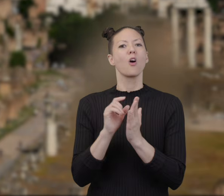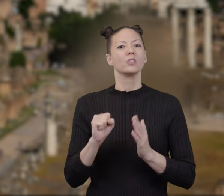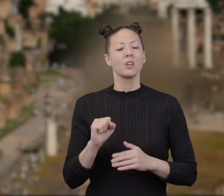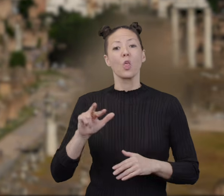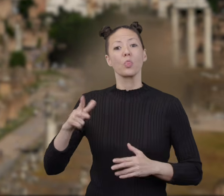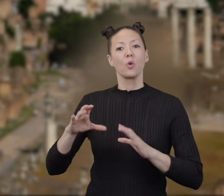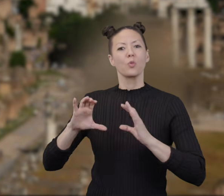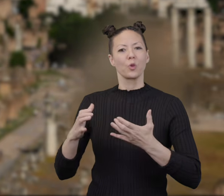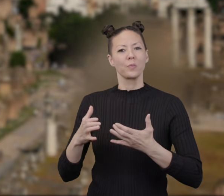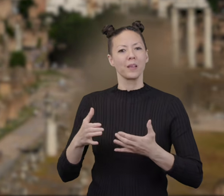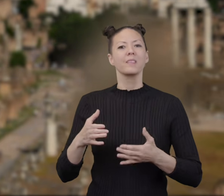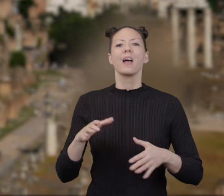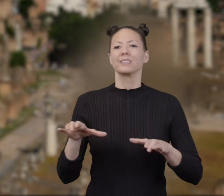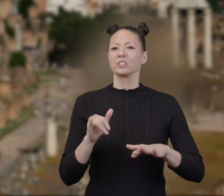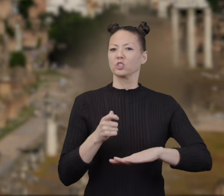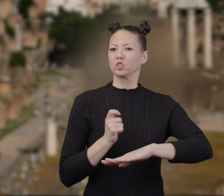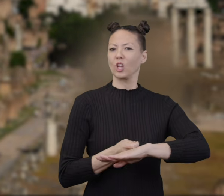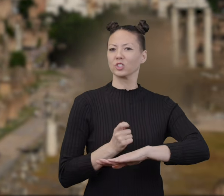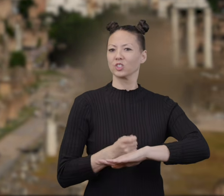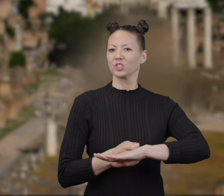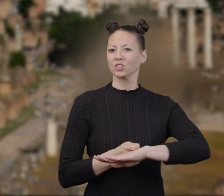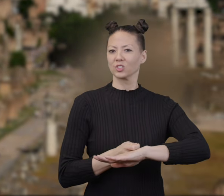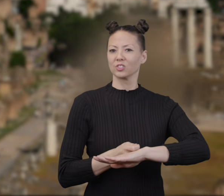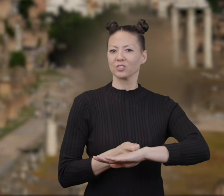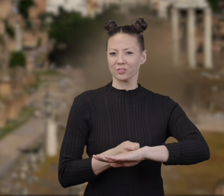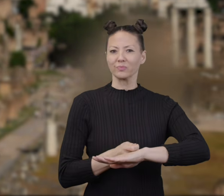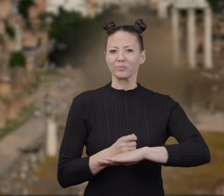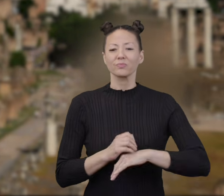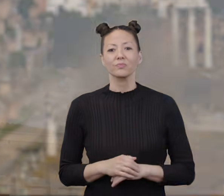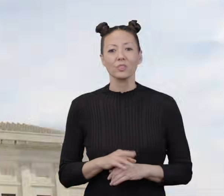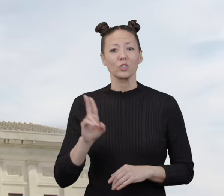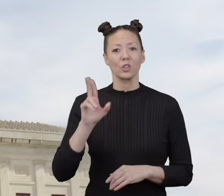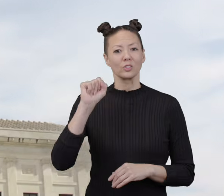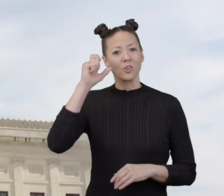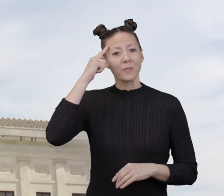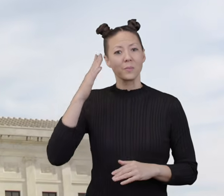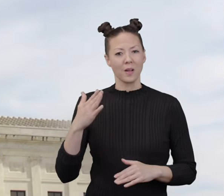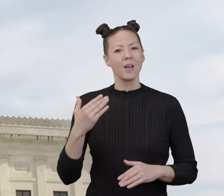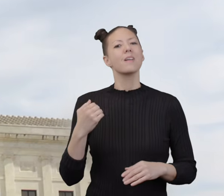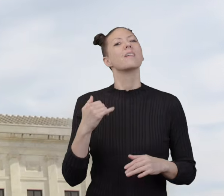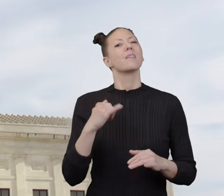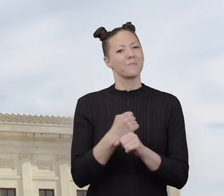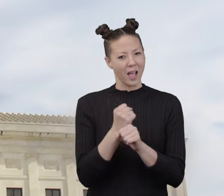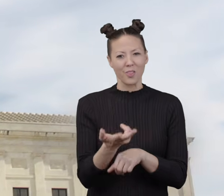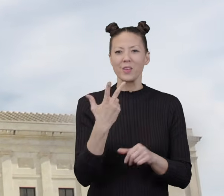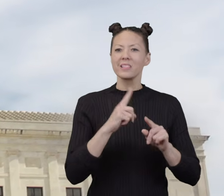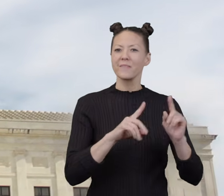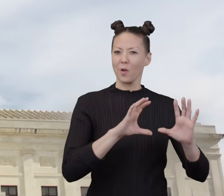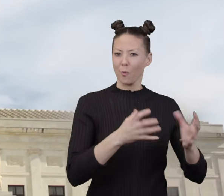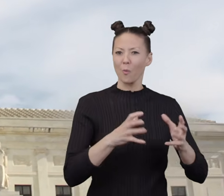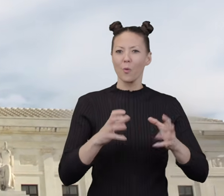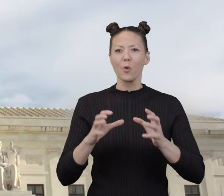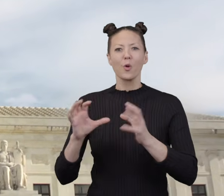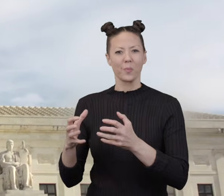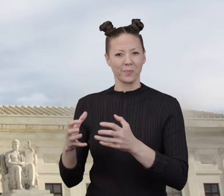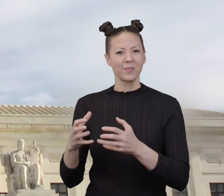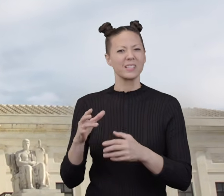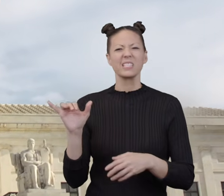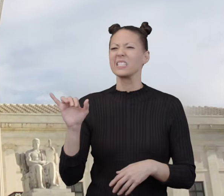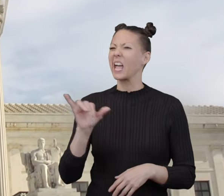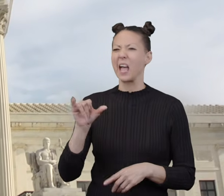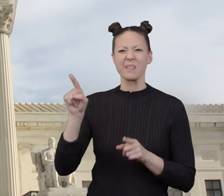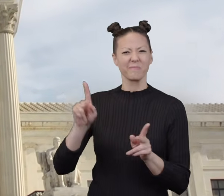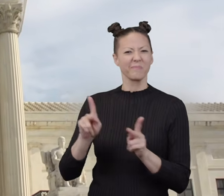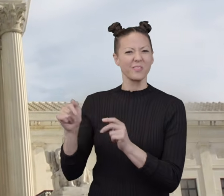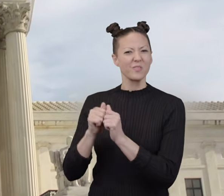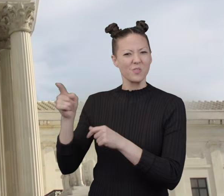the laws, and a third group acted as judges. The United States government is also made up of 3 groups,